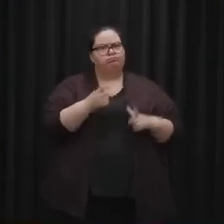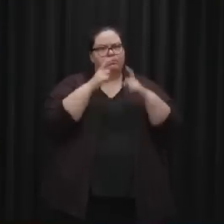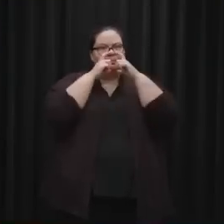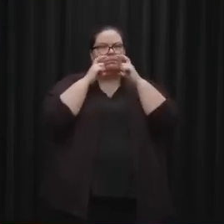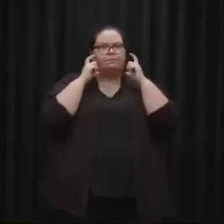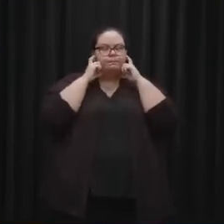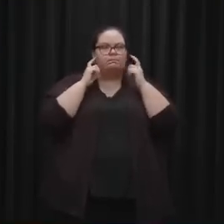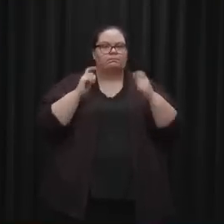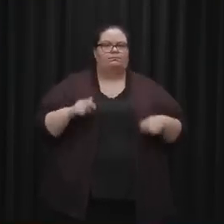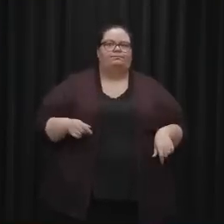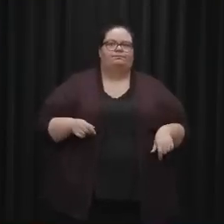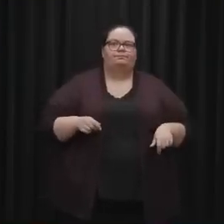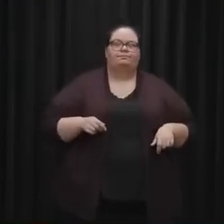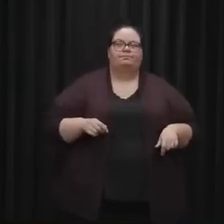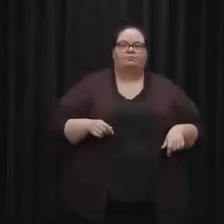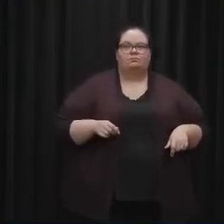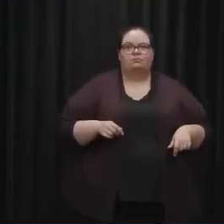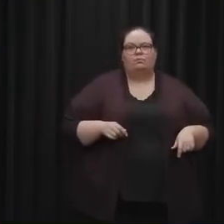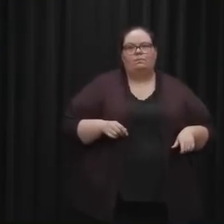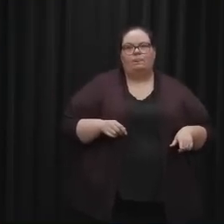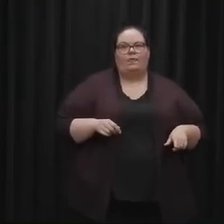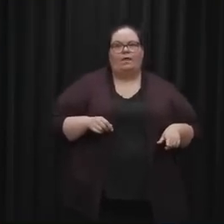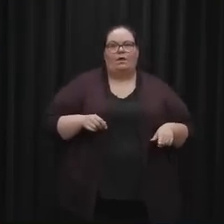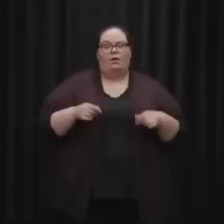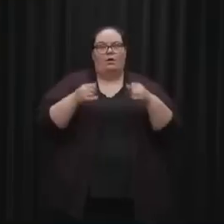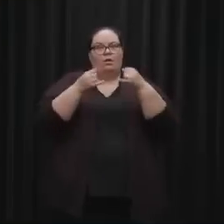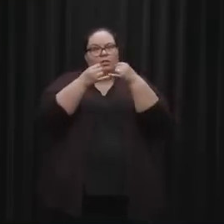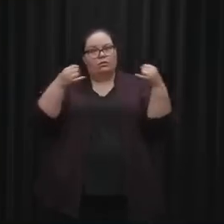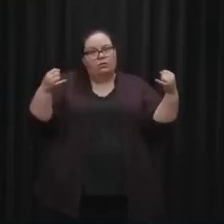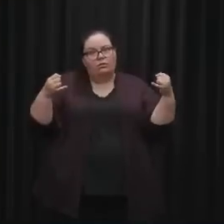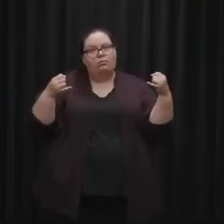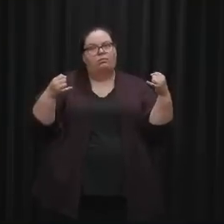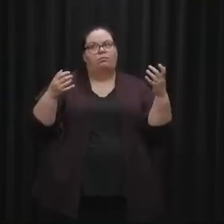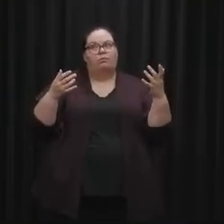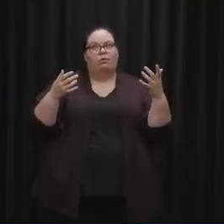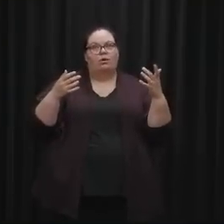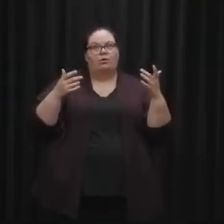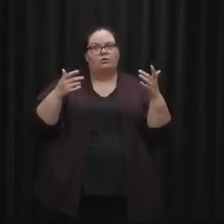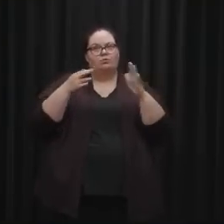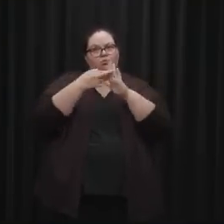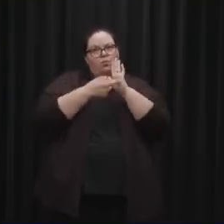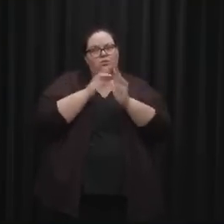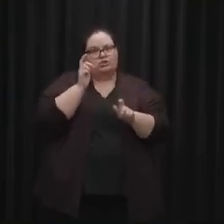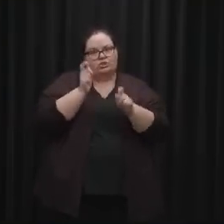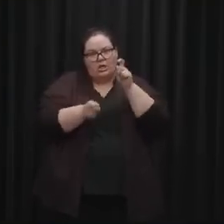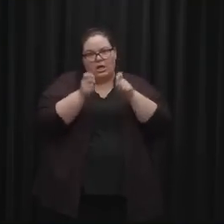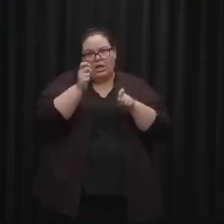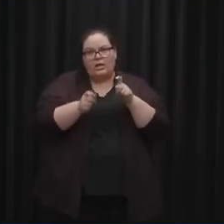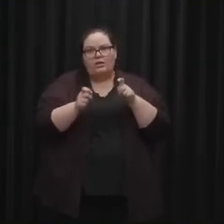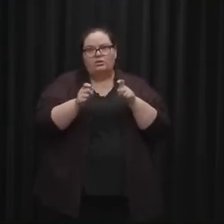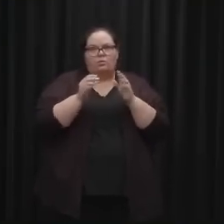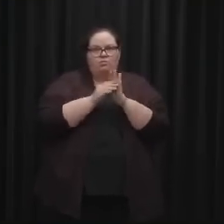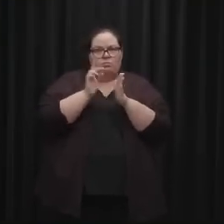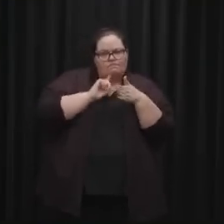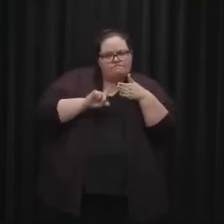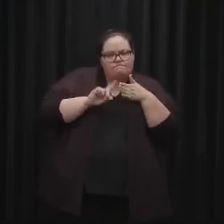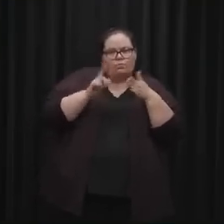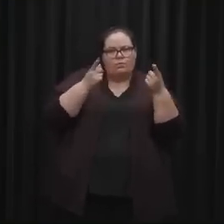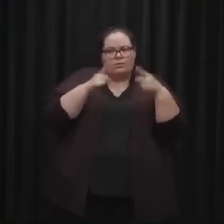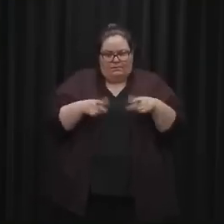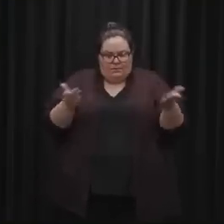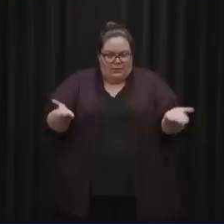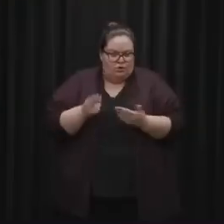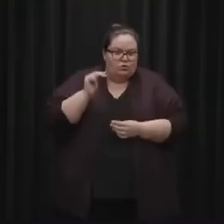between our Atlantic bubble partners, it will allow us more scrutiny into what's actually happening in other parts of our province and how